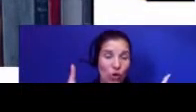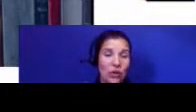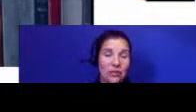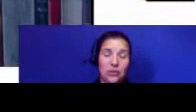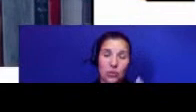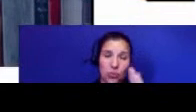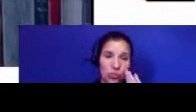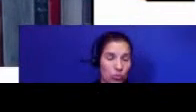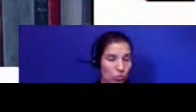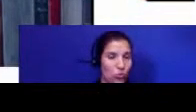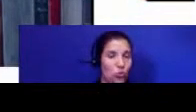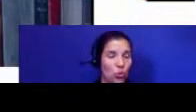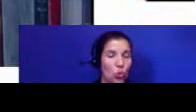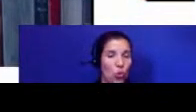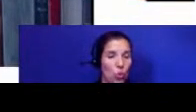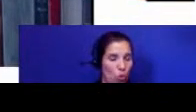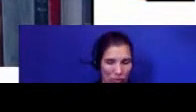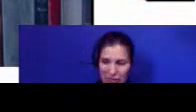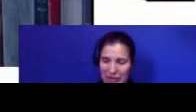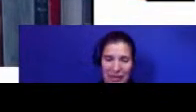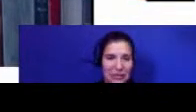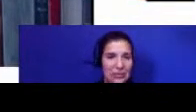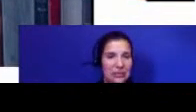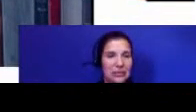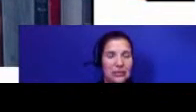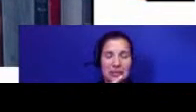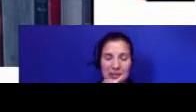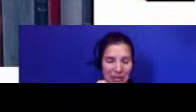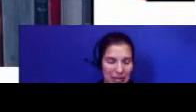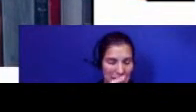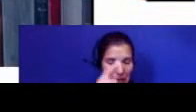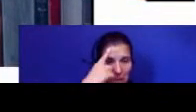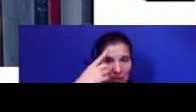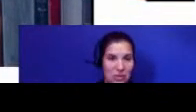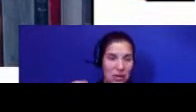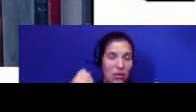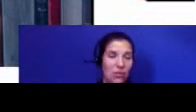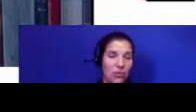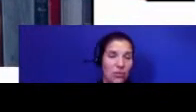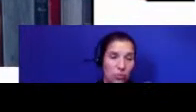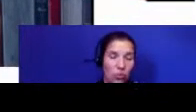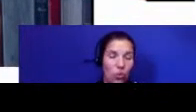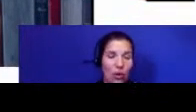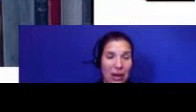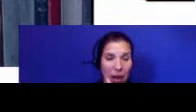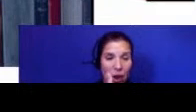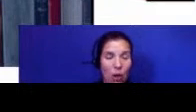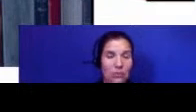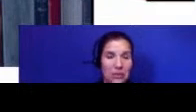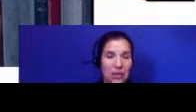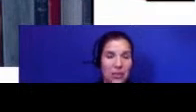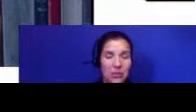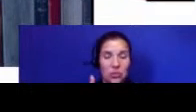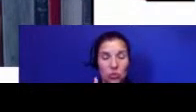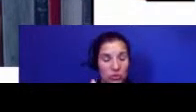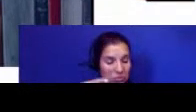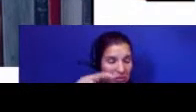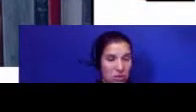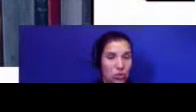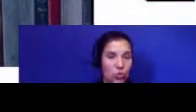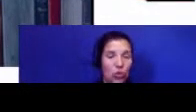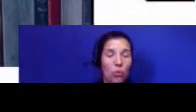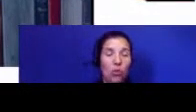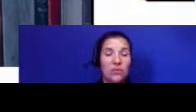same. Investing in school-based mental health supports helps kids, particularly the most vulnerable,